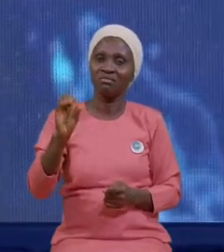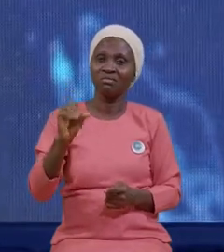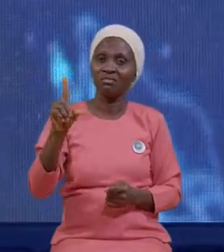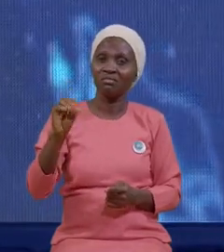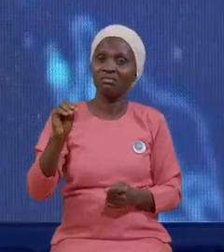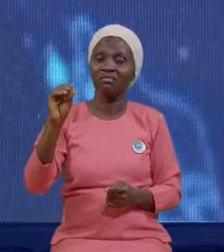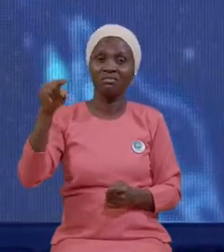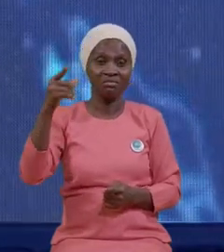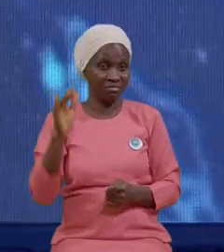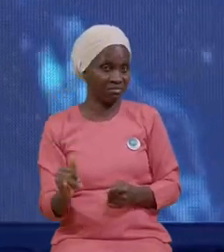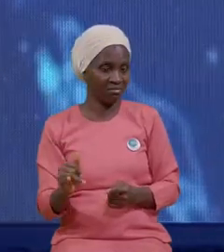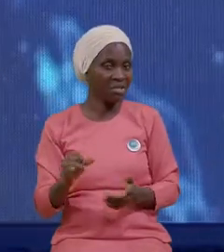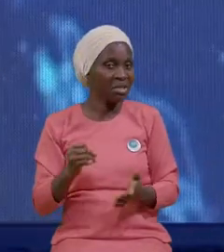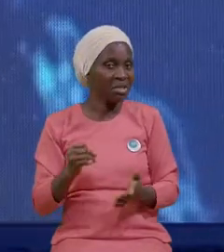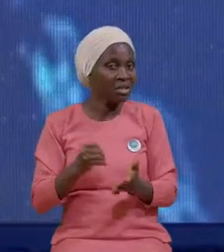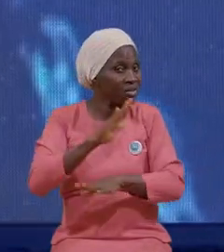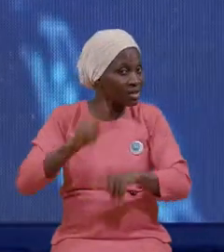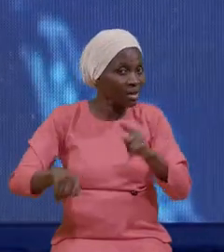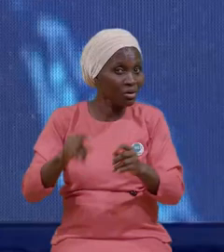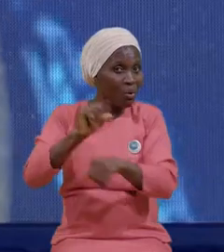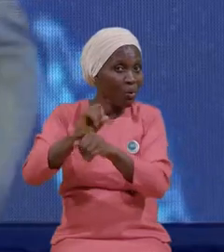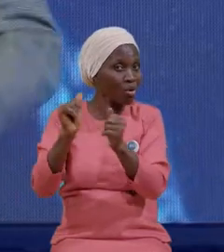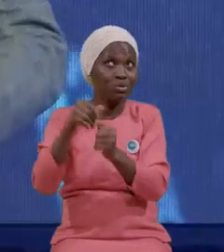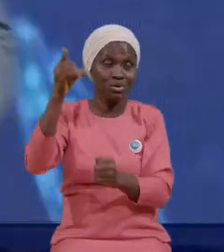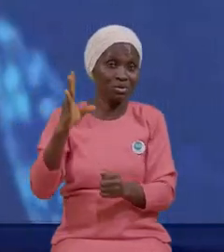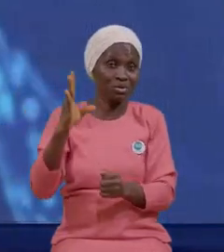some people around you.